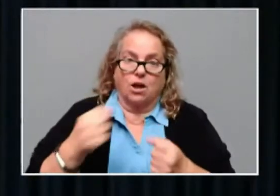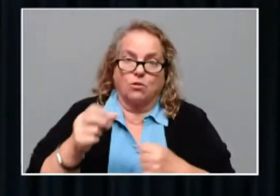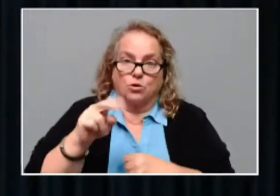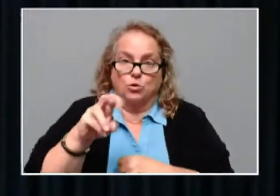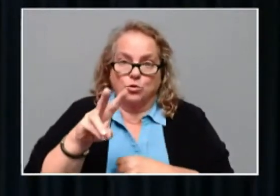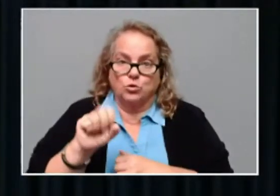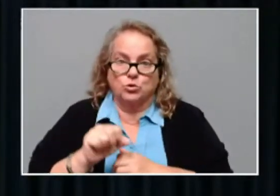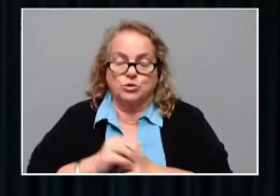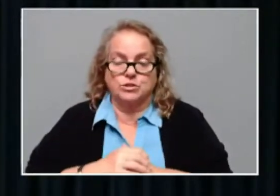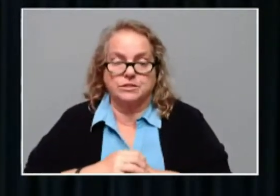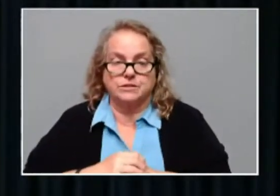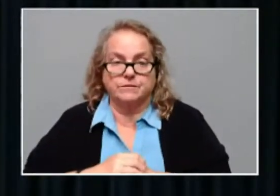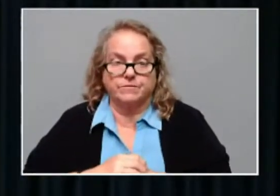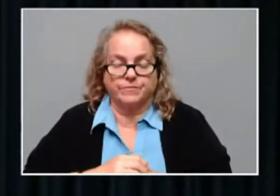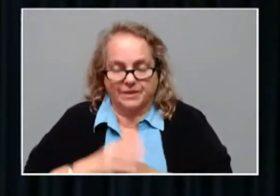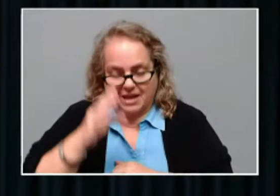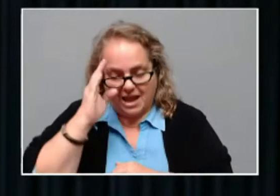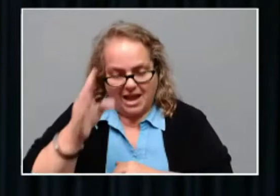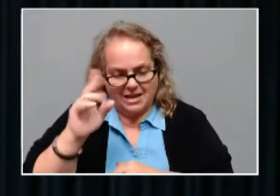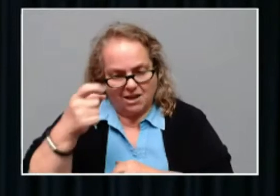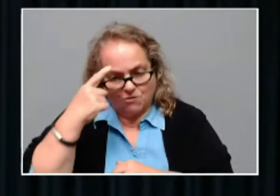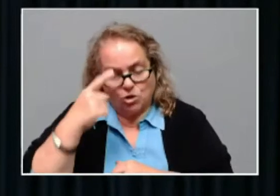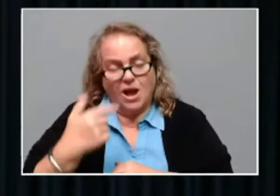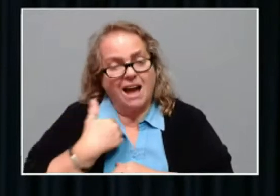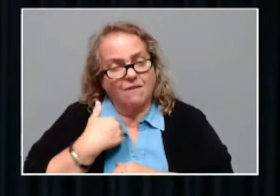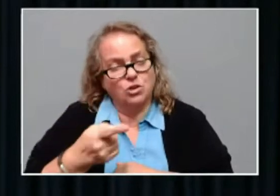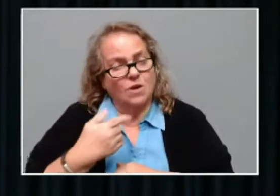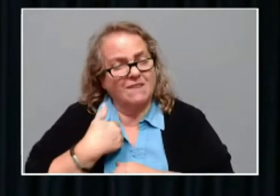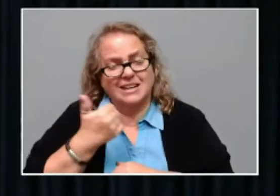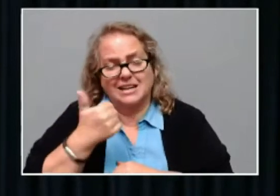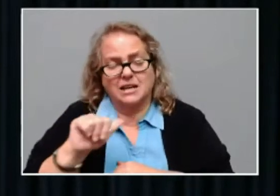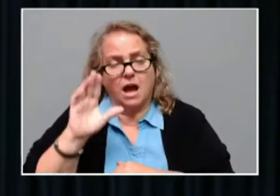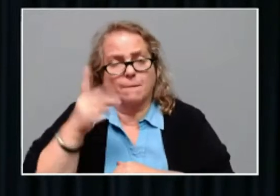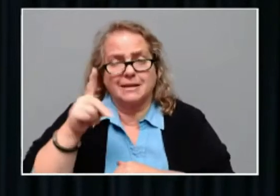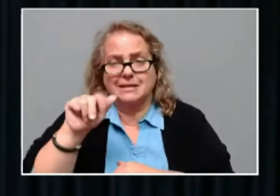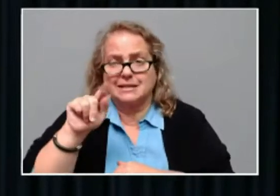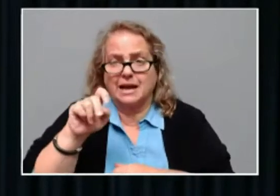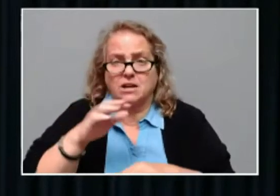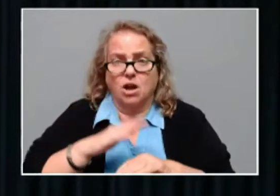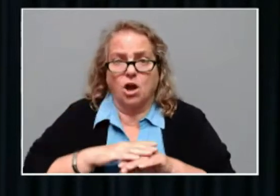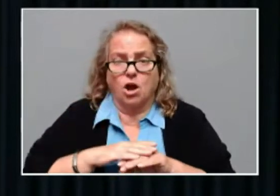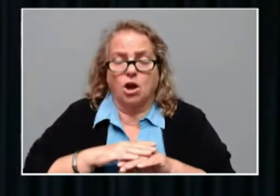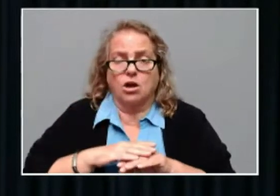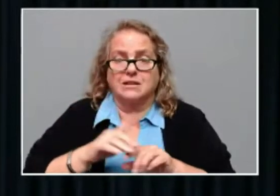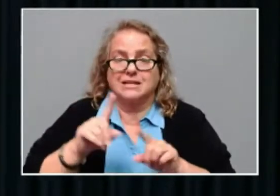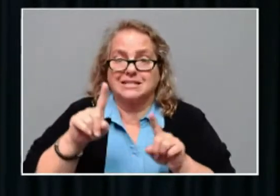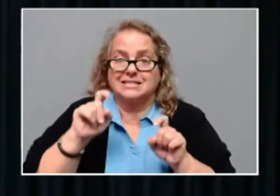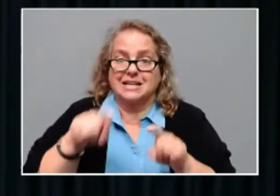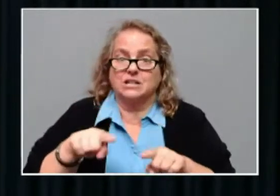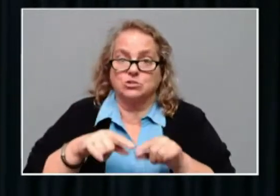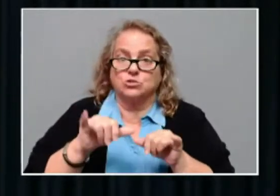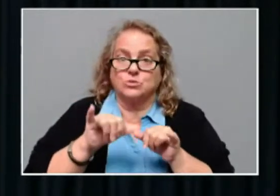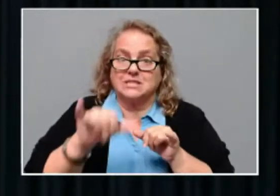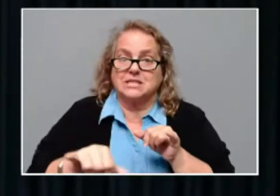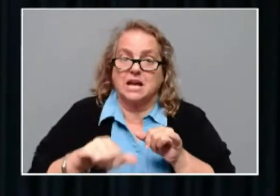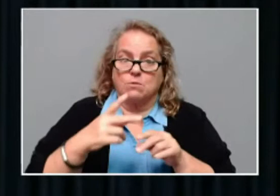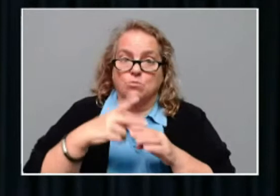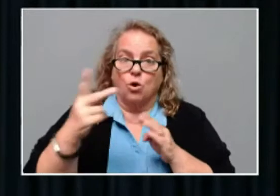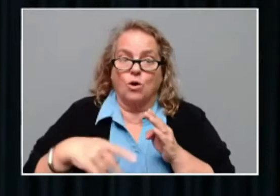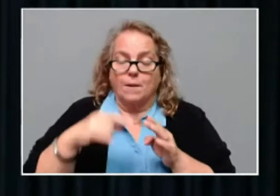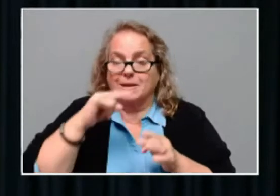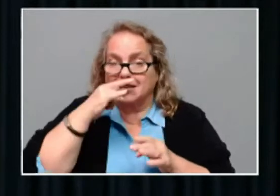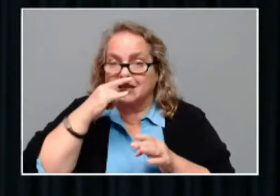Hi, Governor. Have you had any updates on the test to stay programs that a lot of schools are doing? And are there enough of